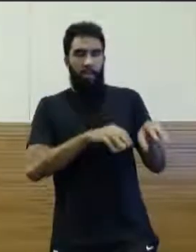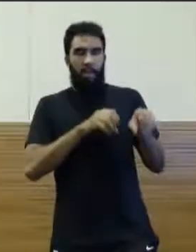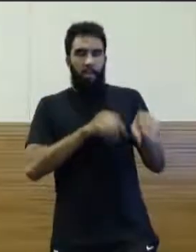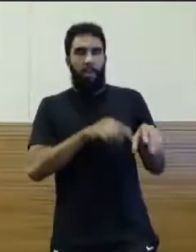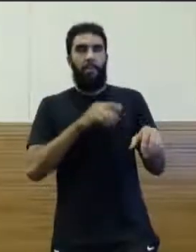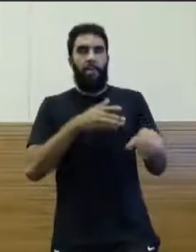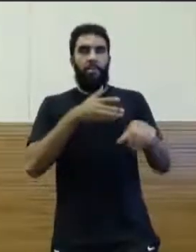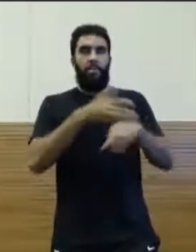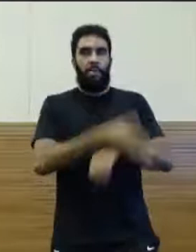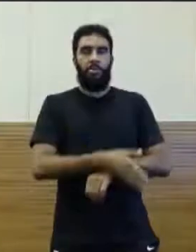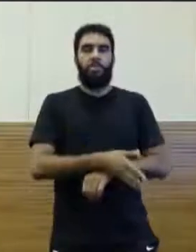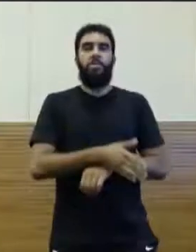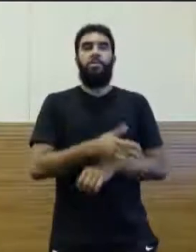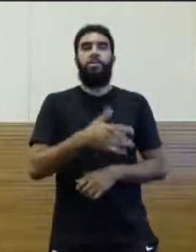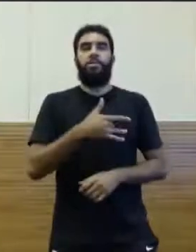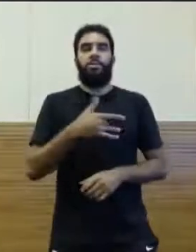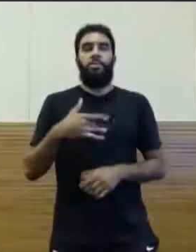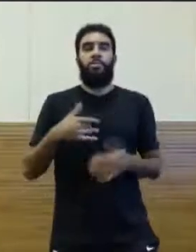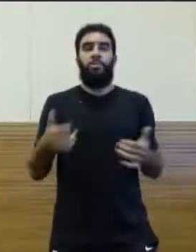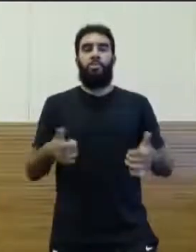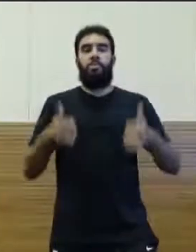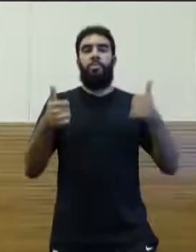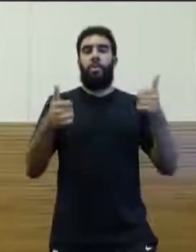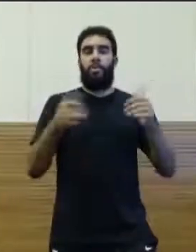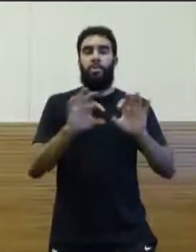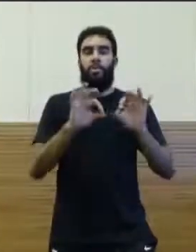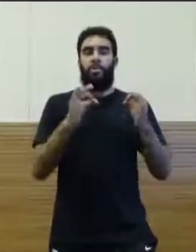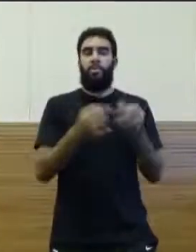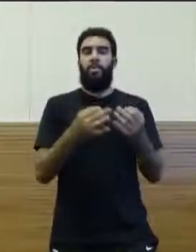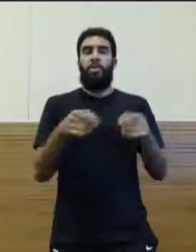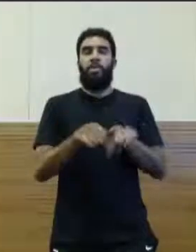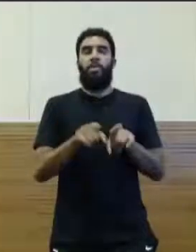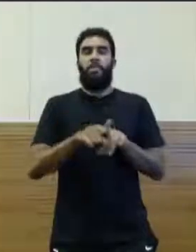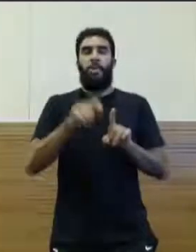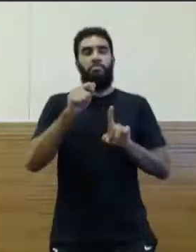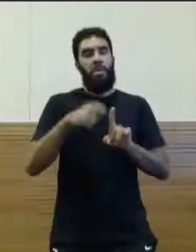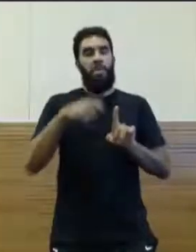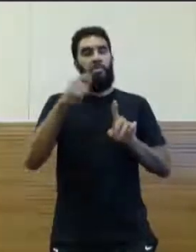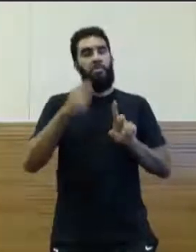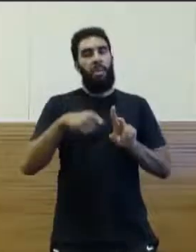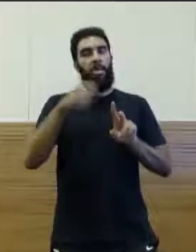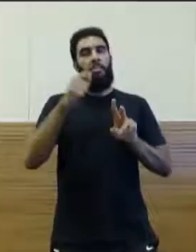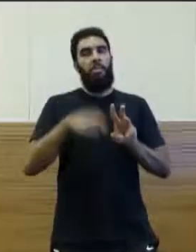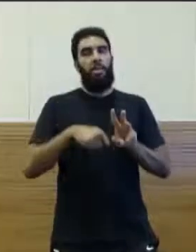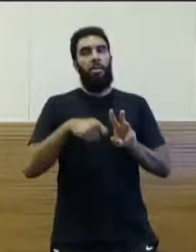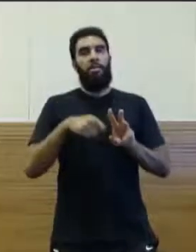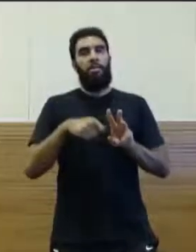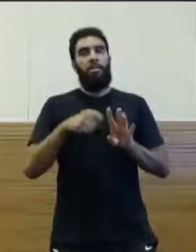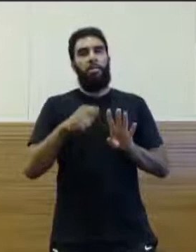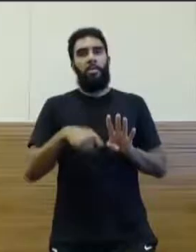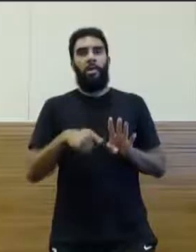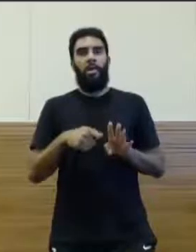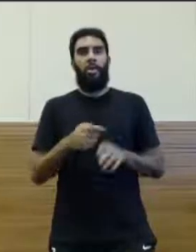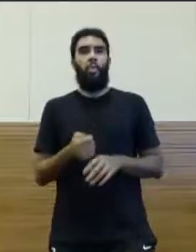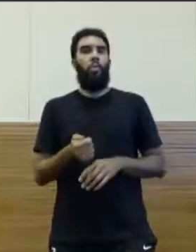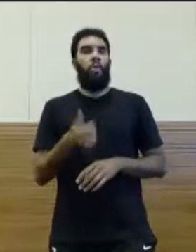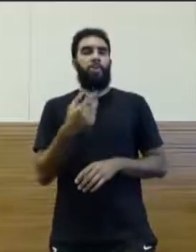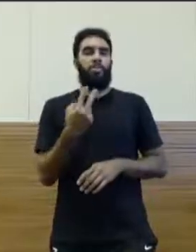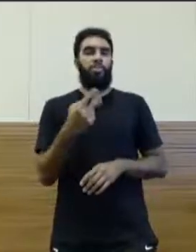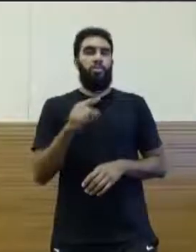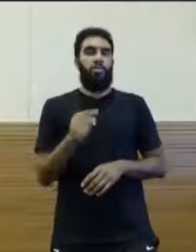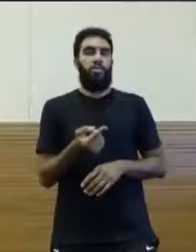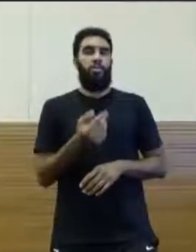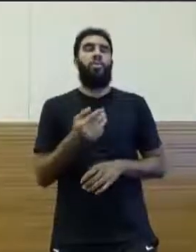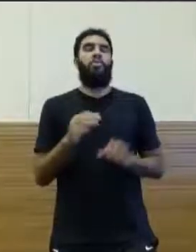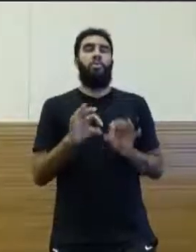with these educational agents and that had allowed us every month to reach around 2